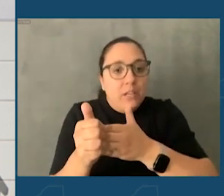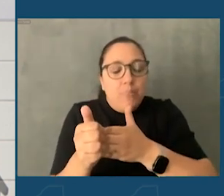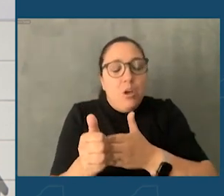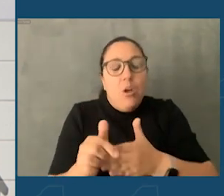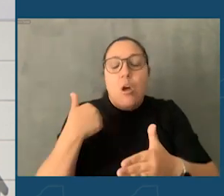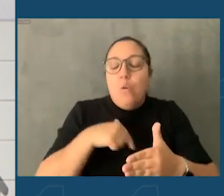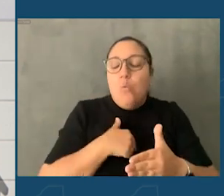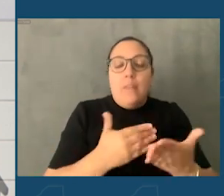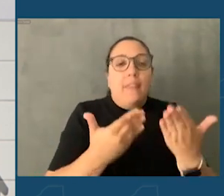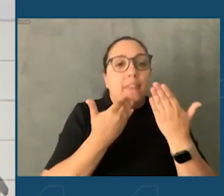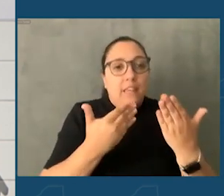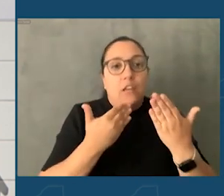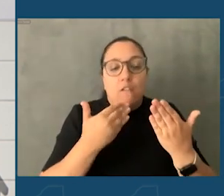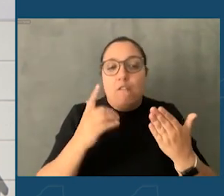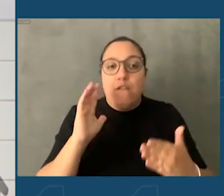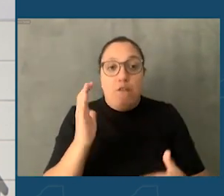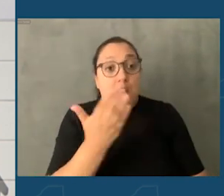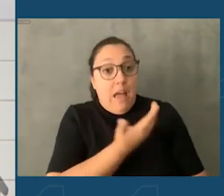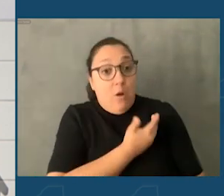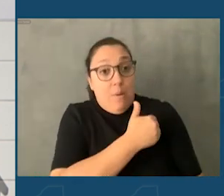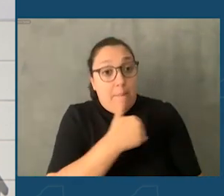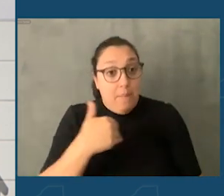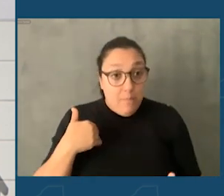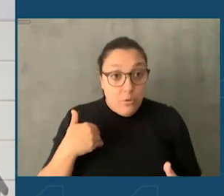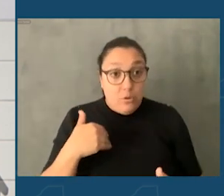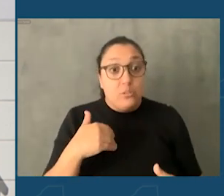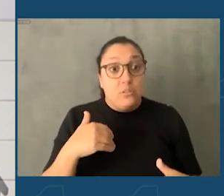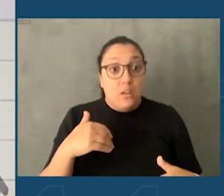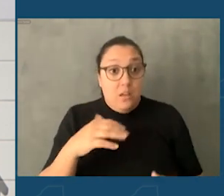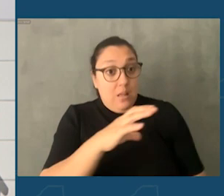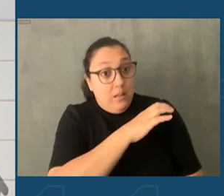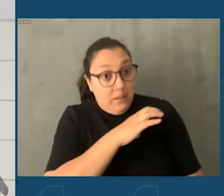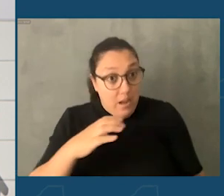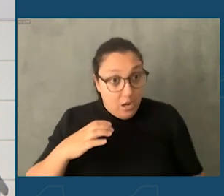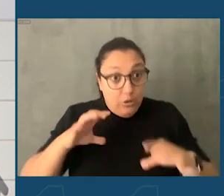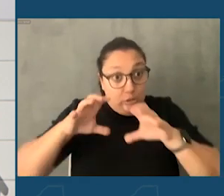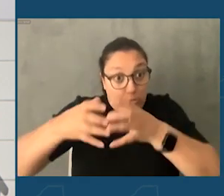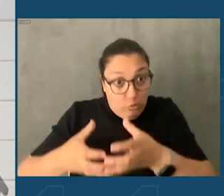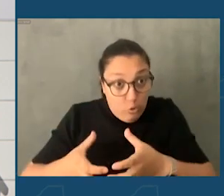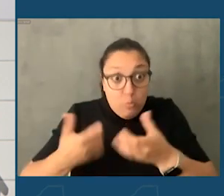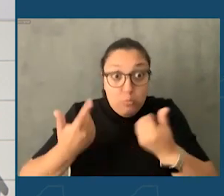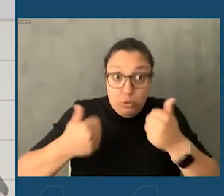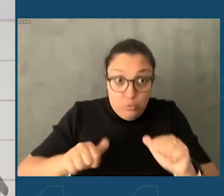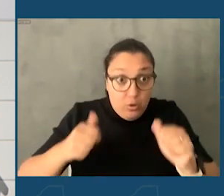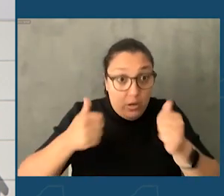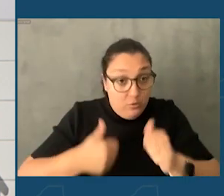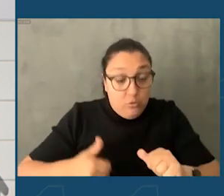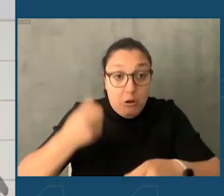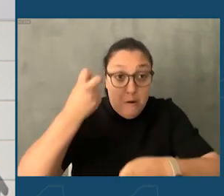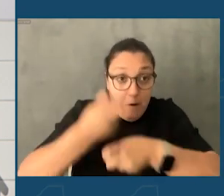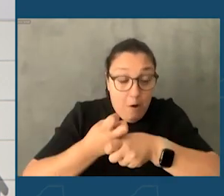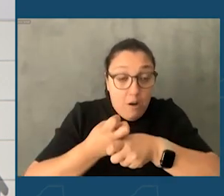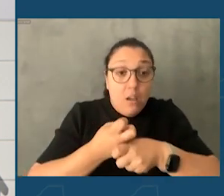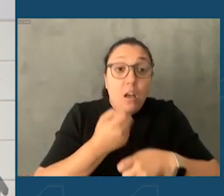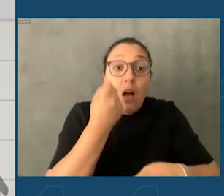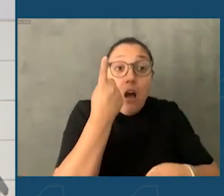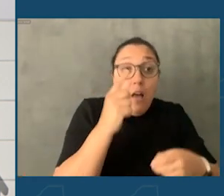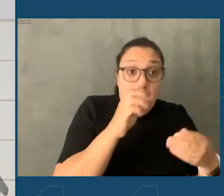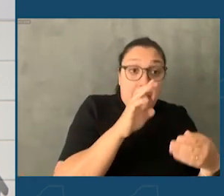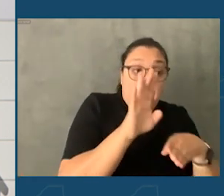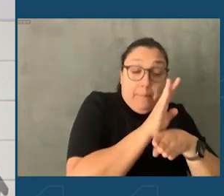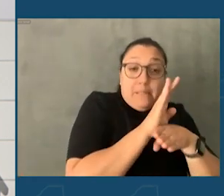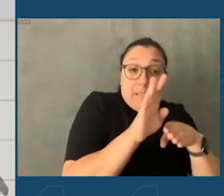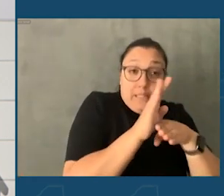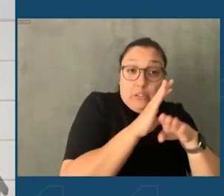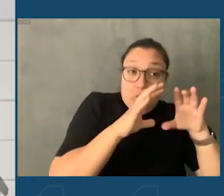our own members of our congressional delegation who are making that effort. The business community stands behind you. One of